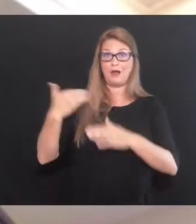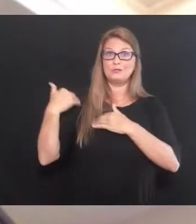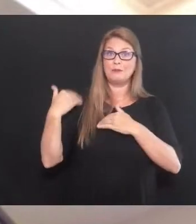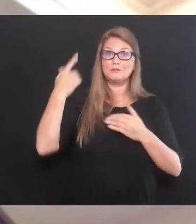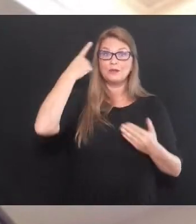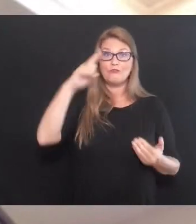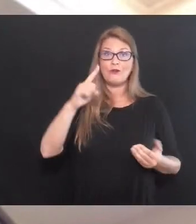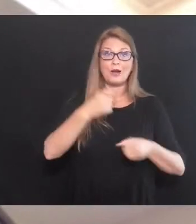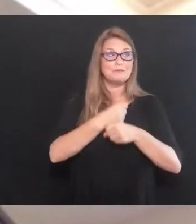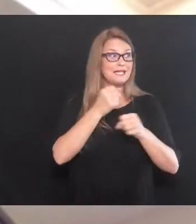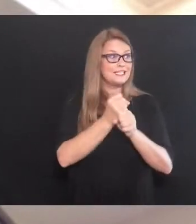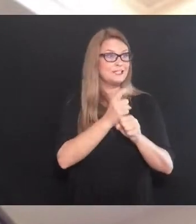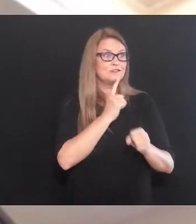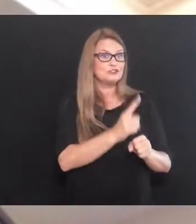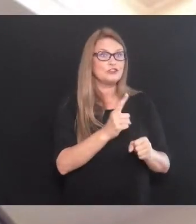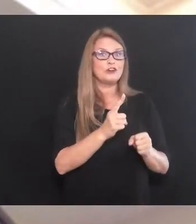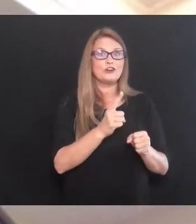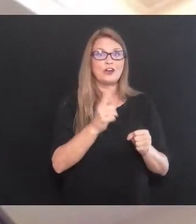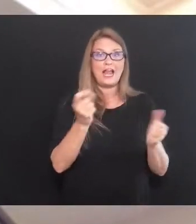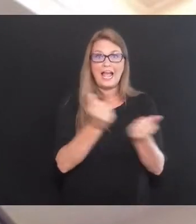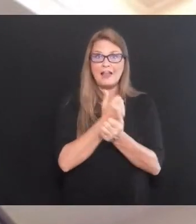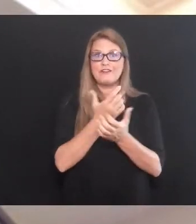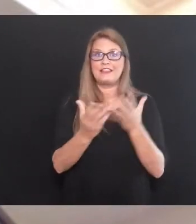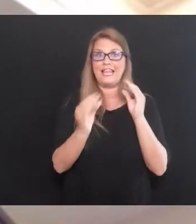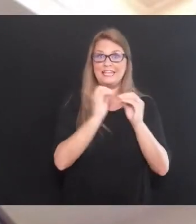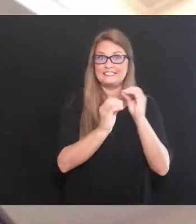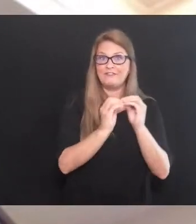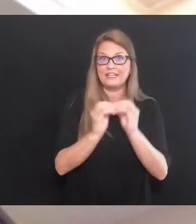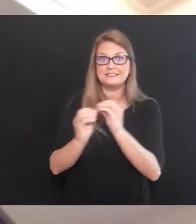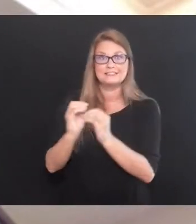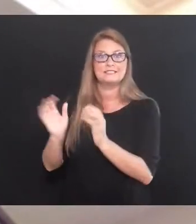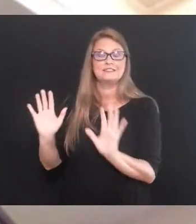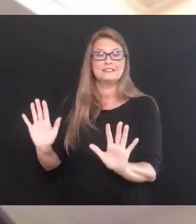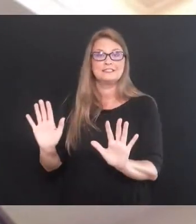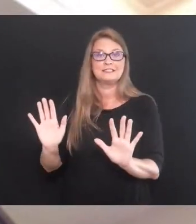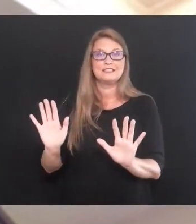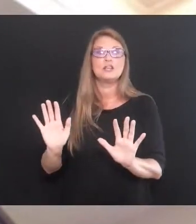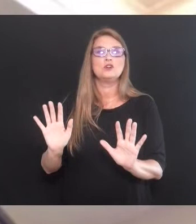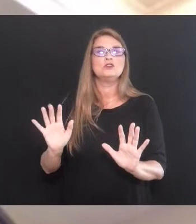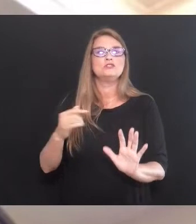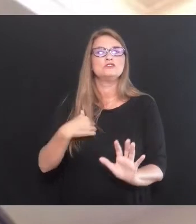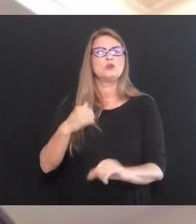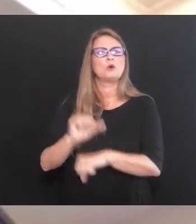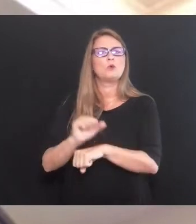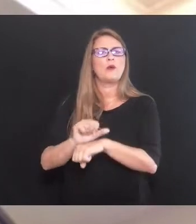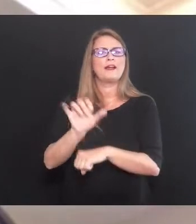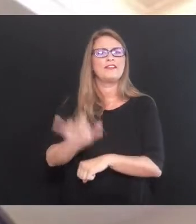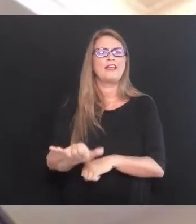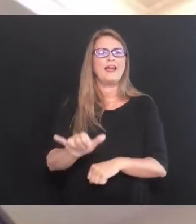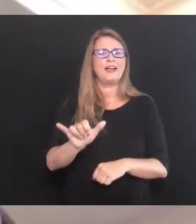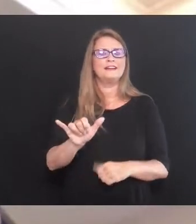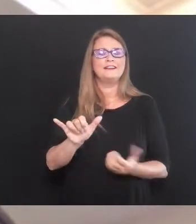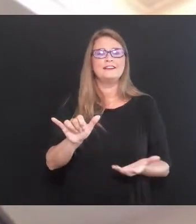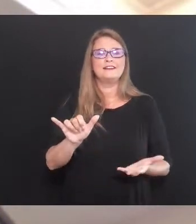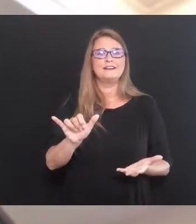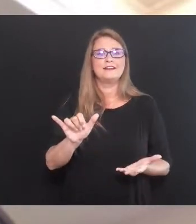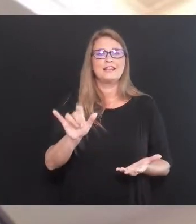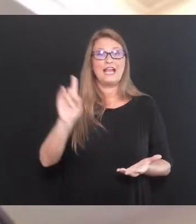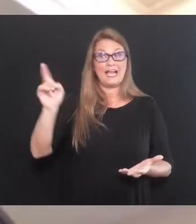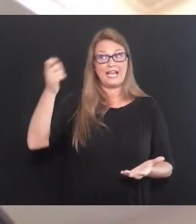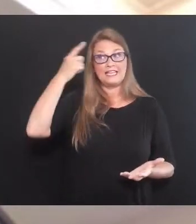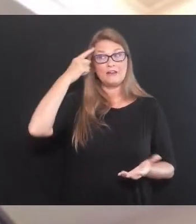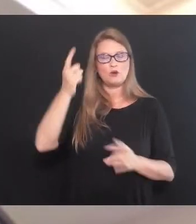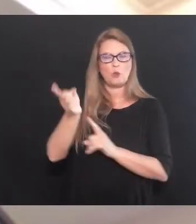things get fixed. So we're working that, and if I could just, Governor, for just a